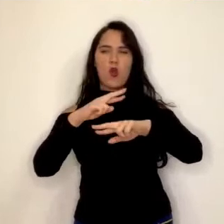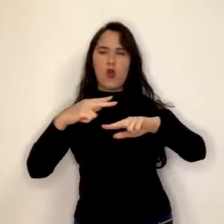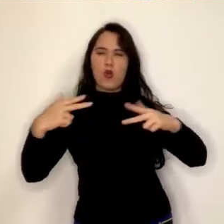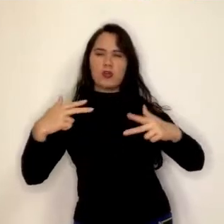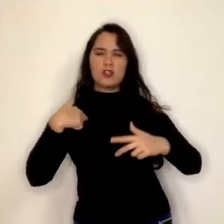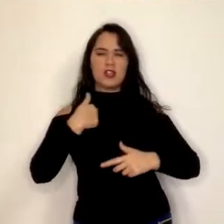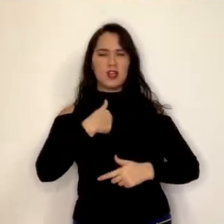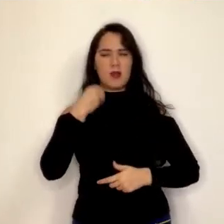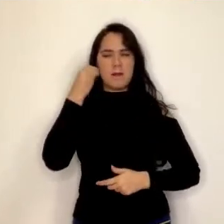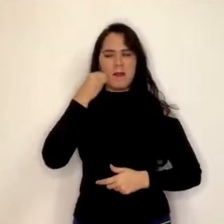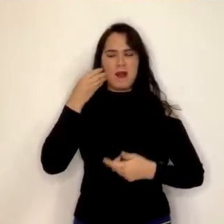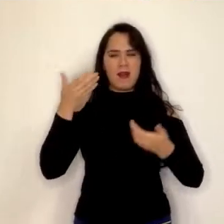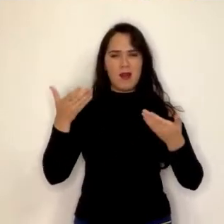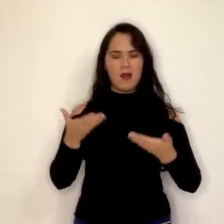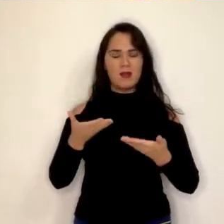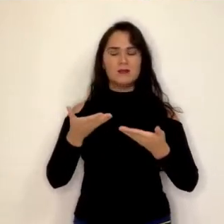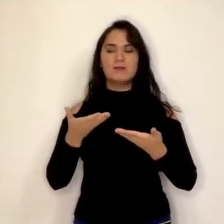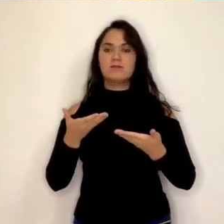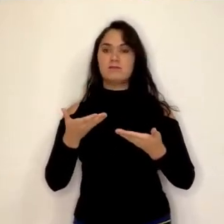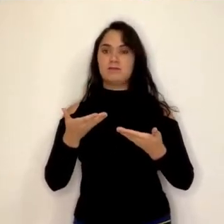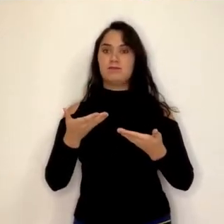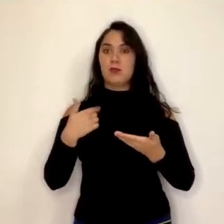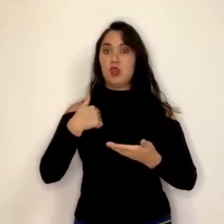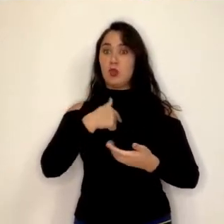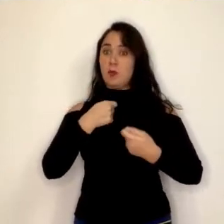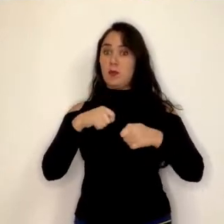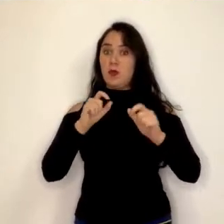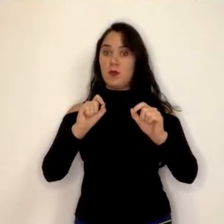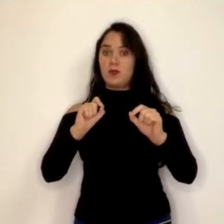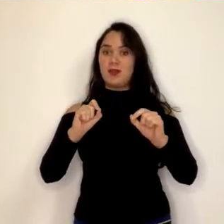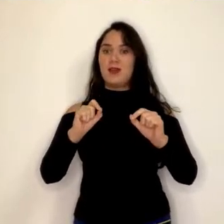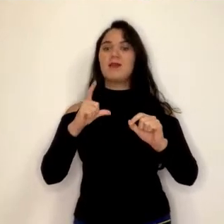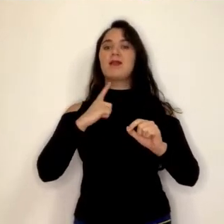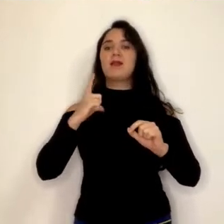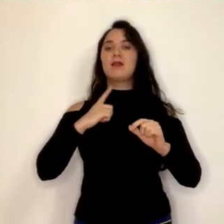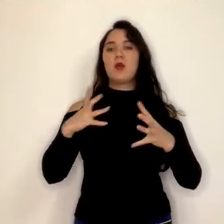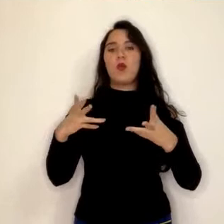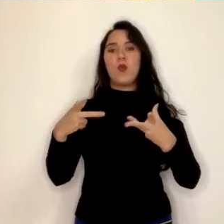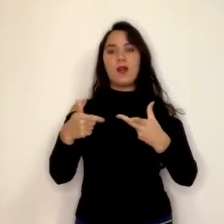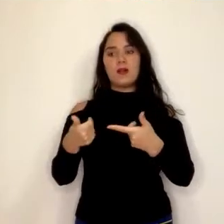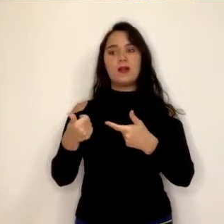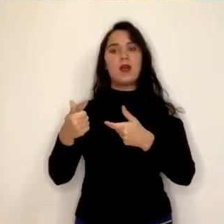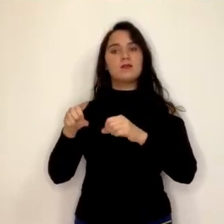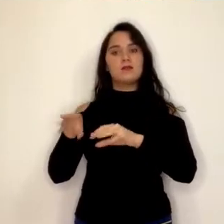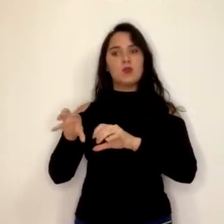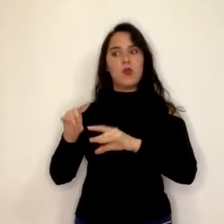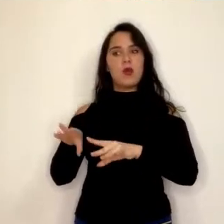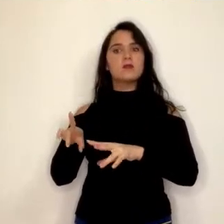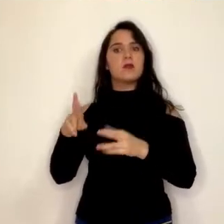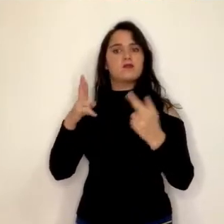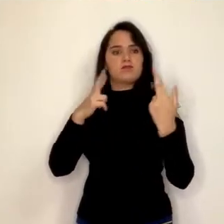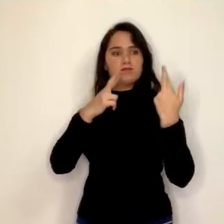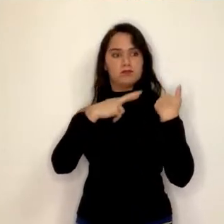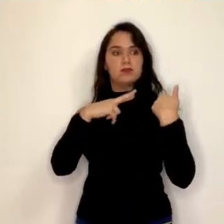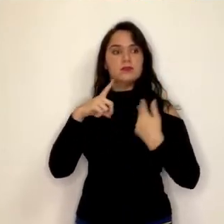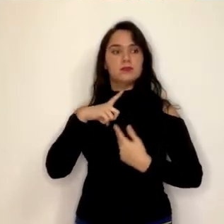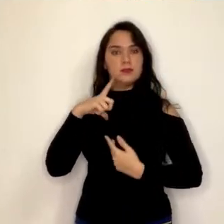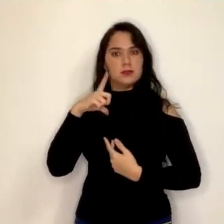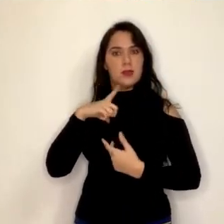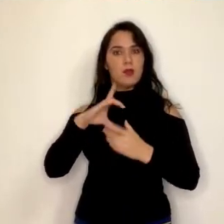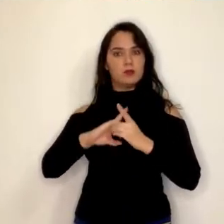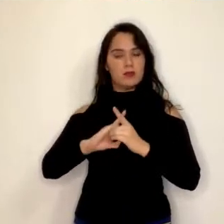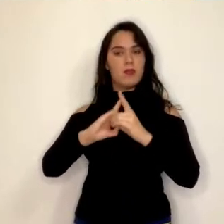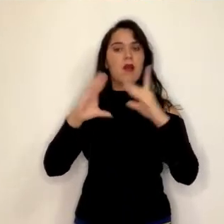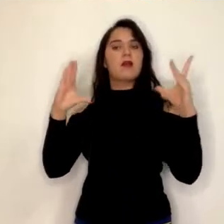to in order to overcome everything we are living, enduring? And therefore, we need to have a quality education that